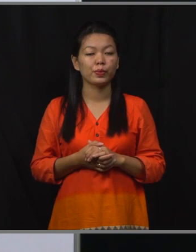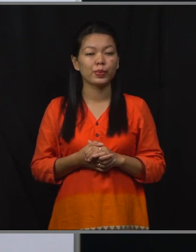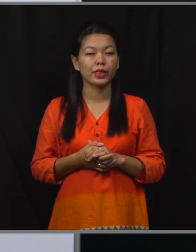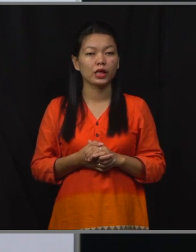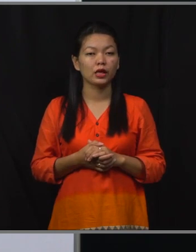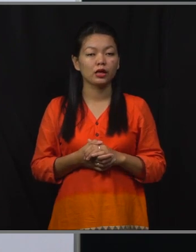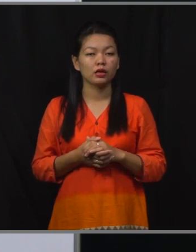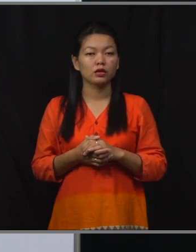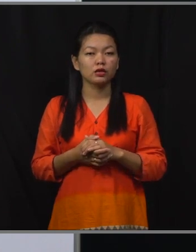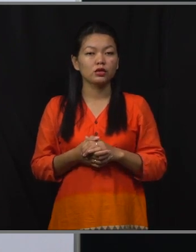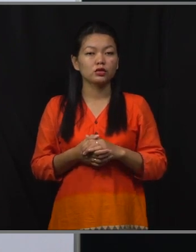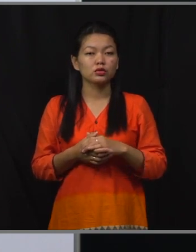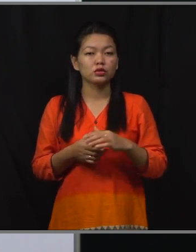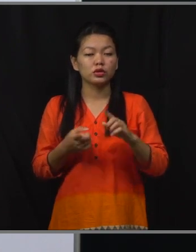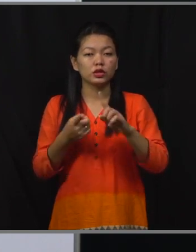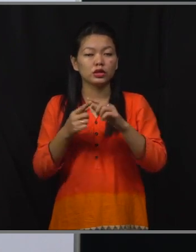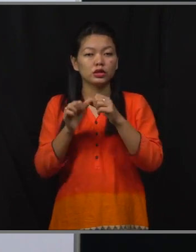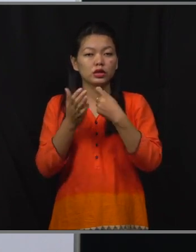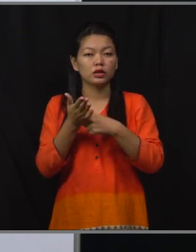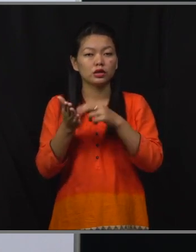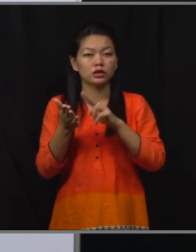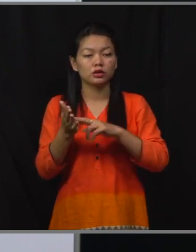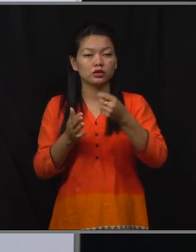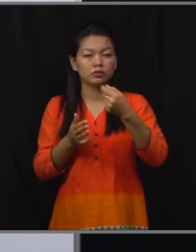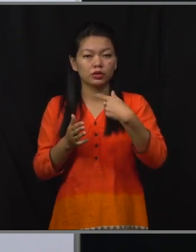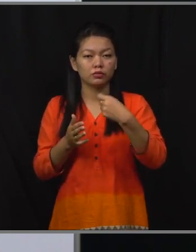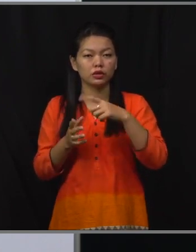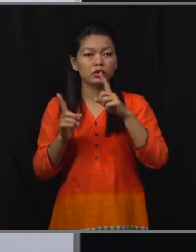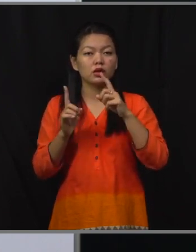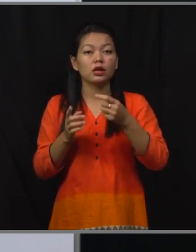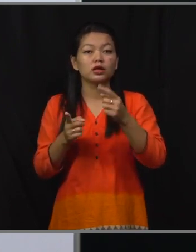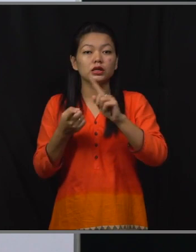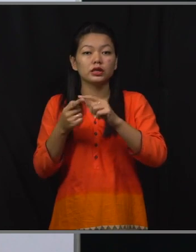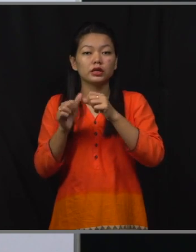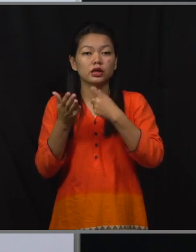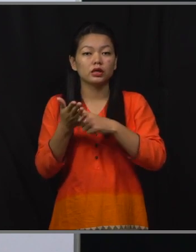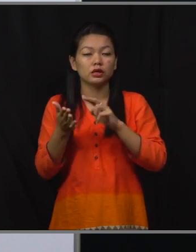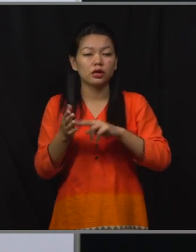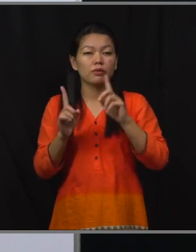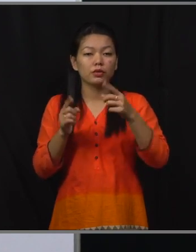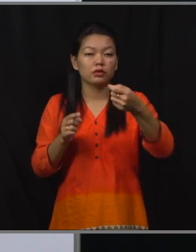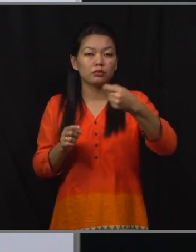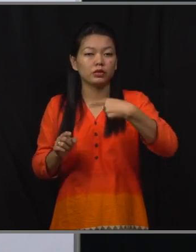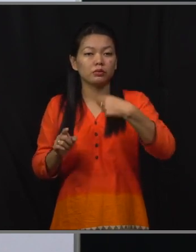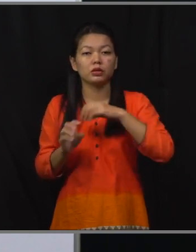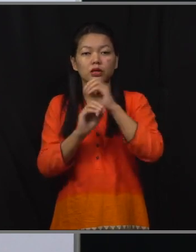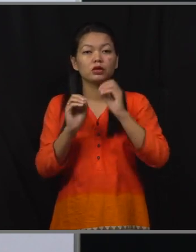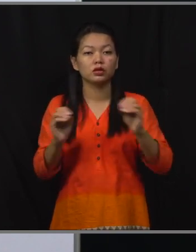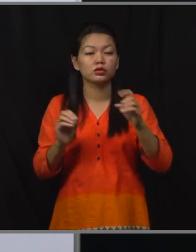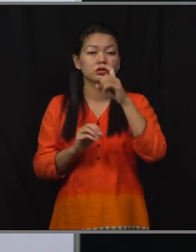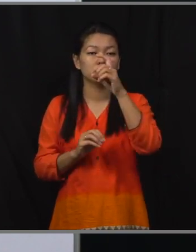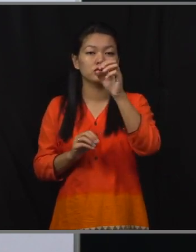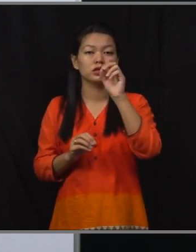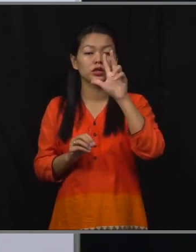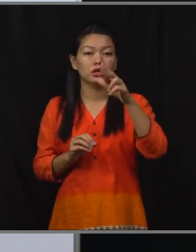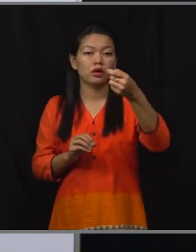have earned but they did not receive. Therefore, this 708 is not received. It is yet to